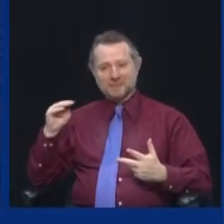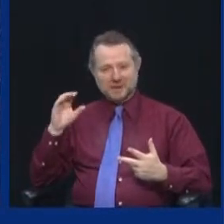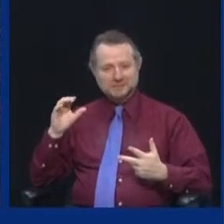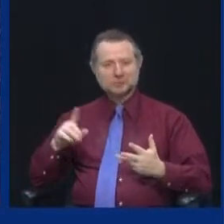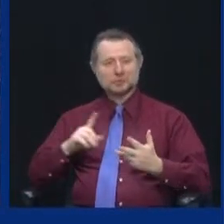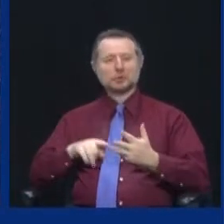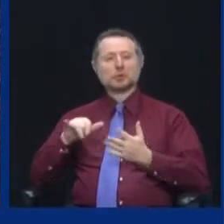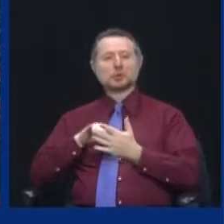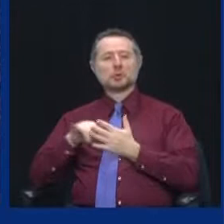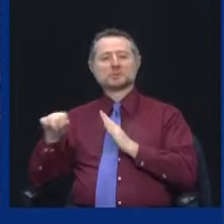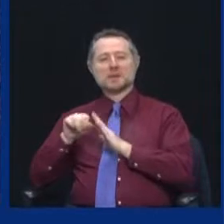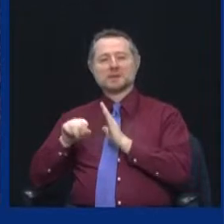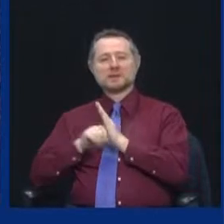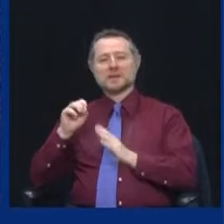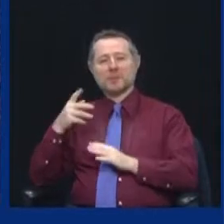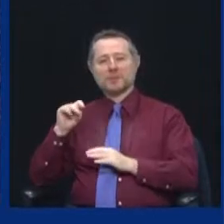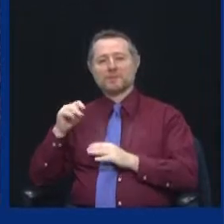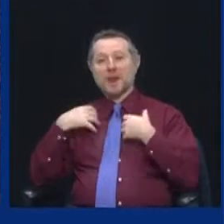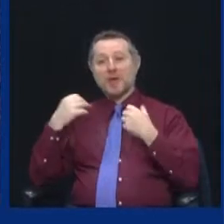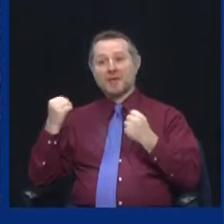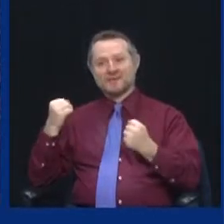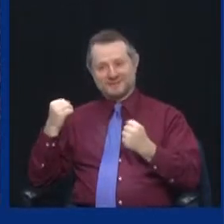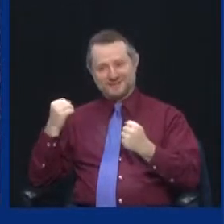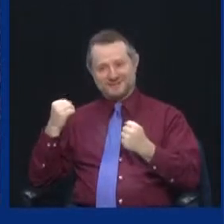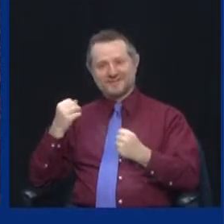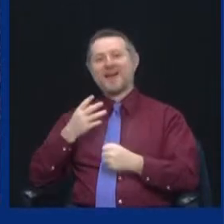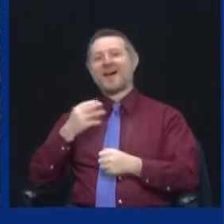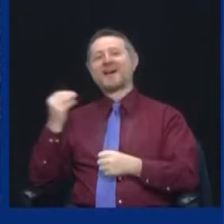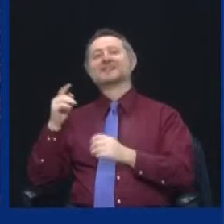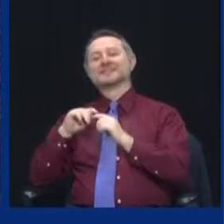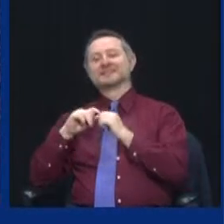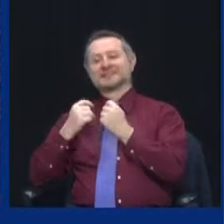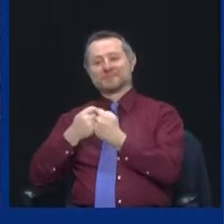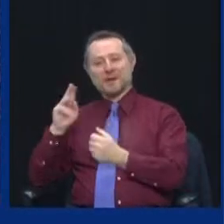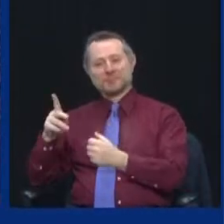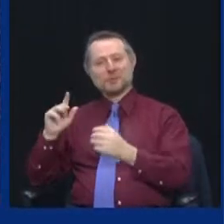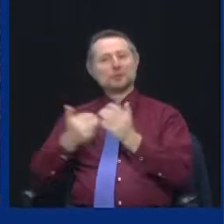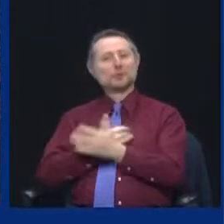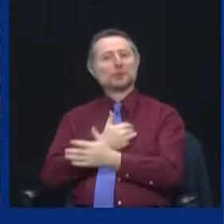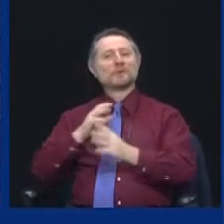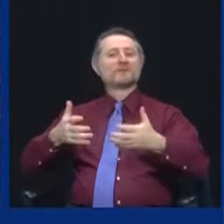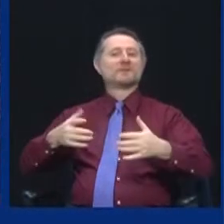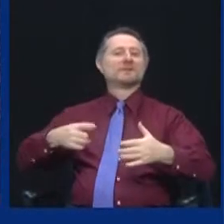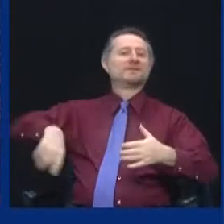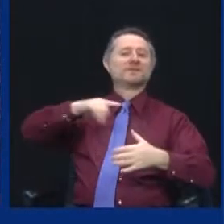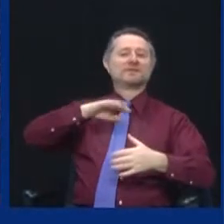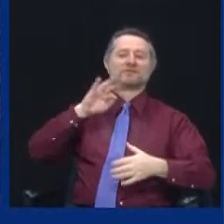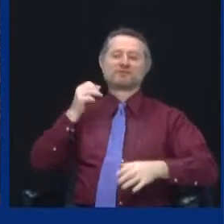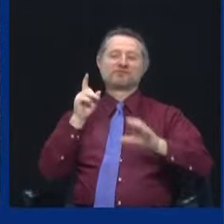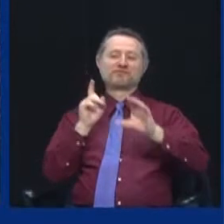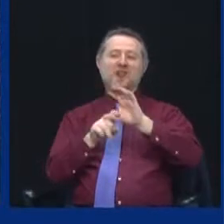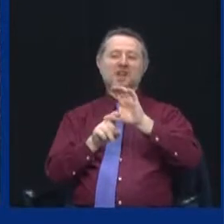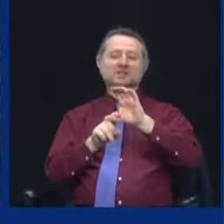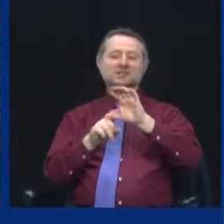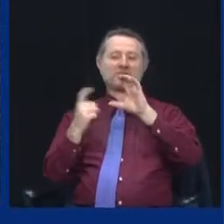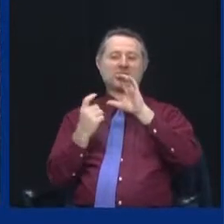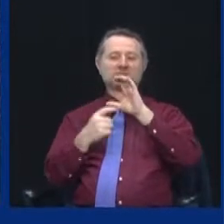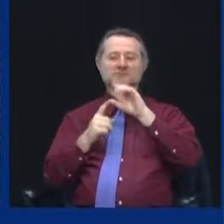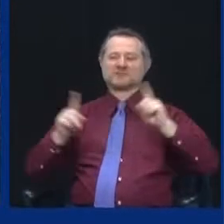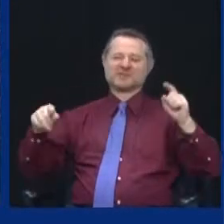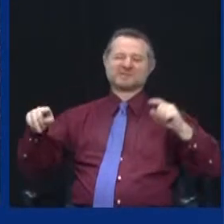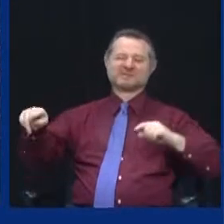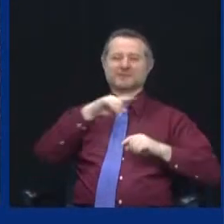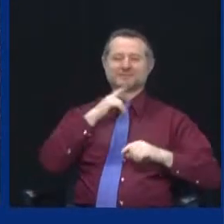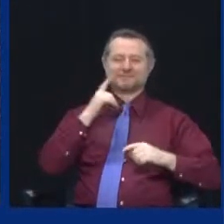and they formed a new franchise, a little different than most franchises. Starting June 1, you can